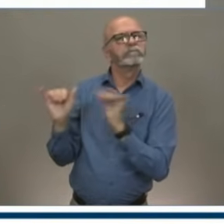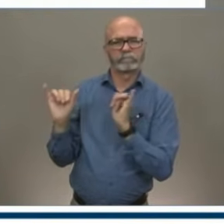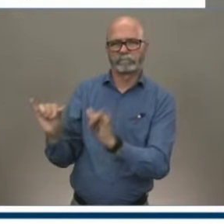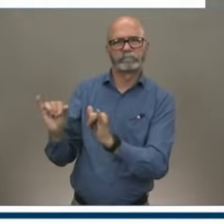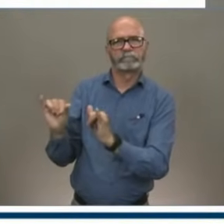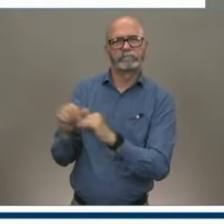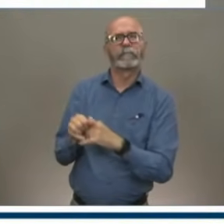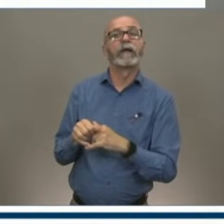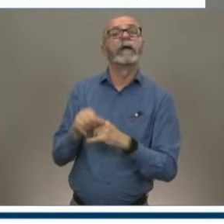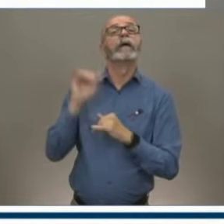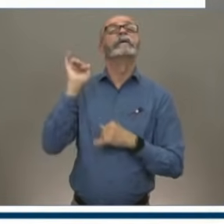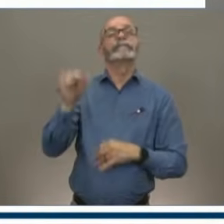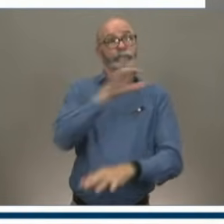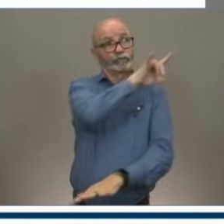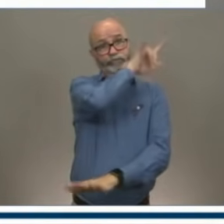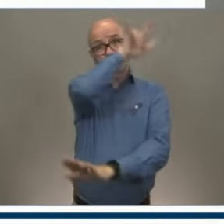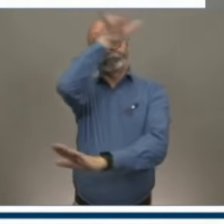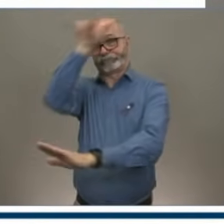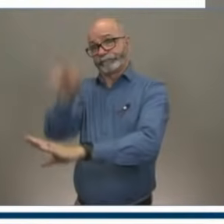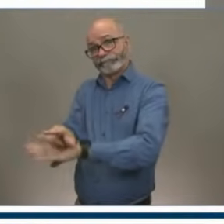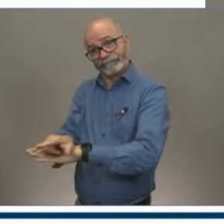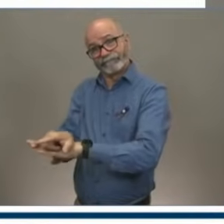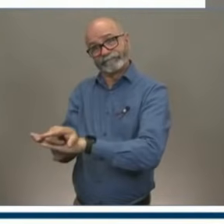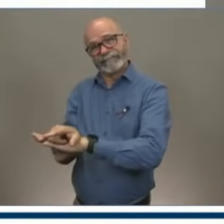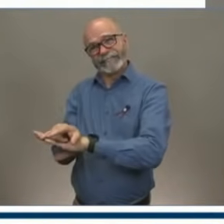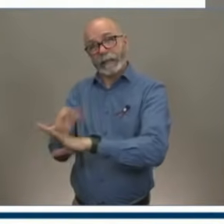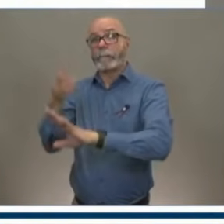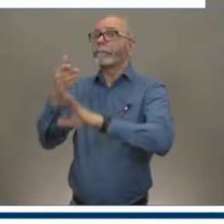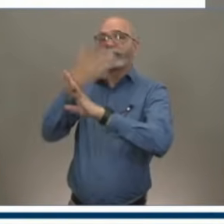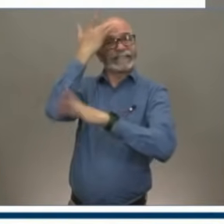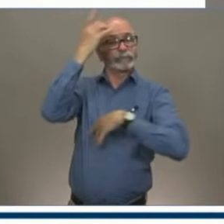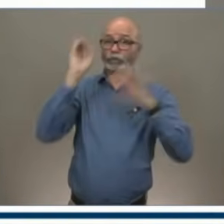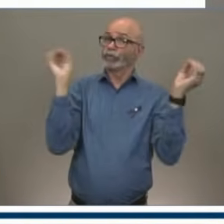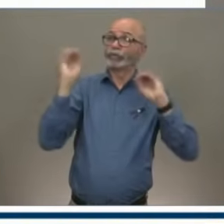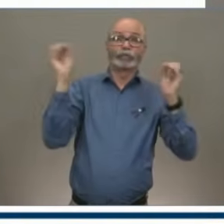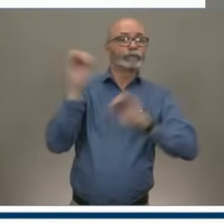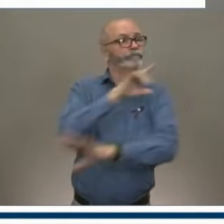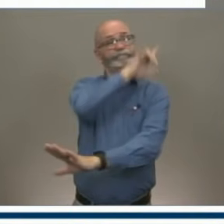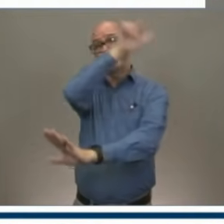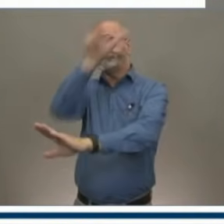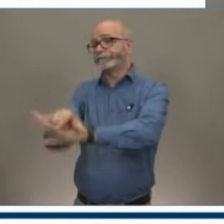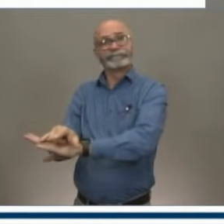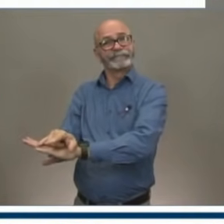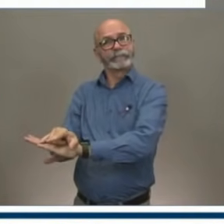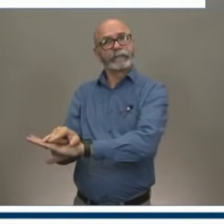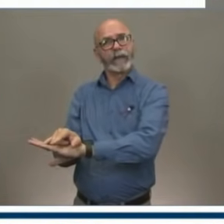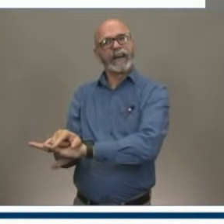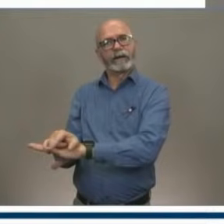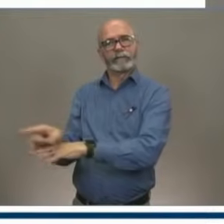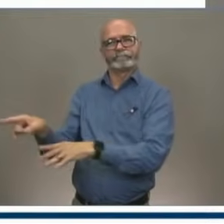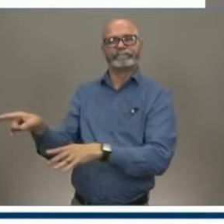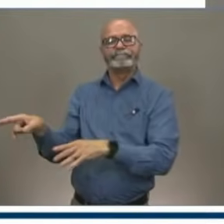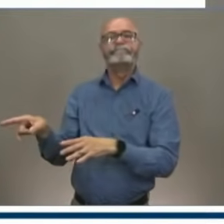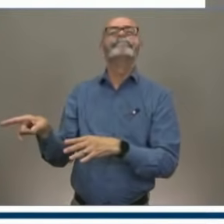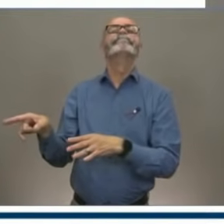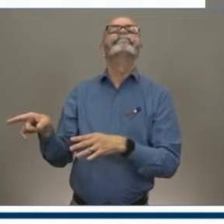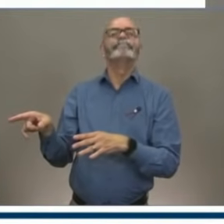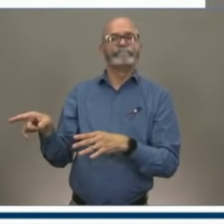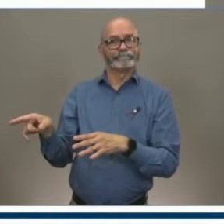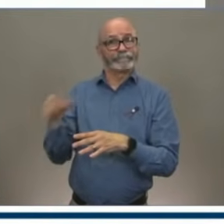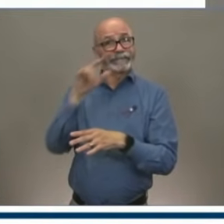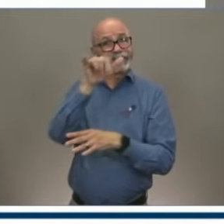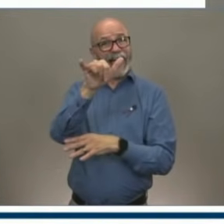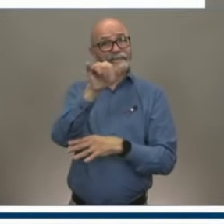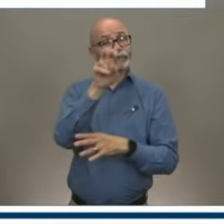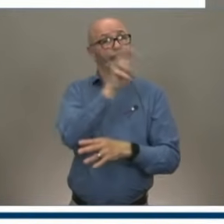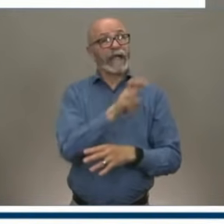air before they became sick, but it was still as judged to be within their infectious period while they were traveling, remembering we